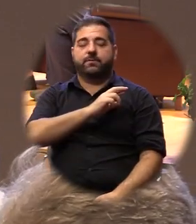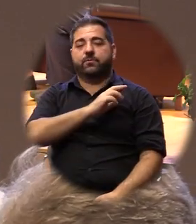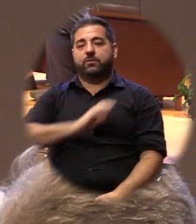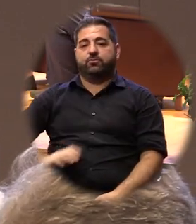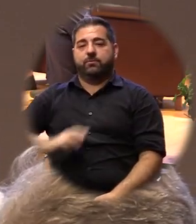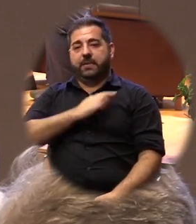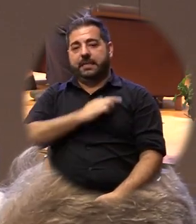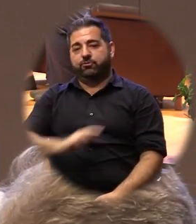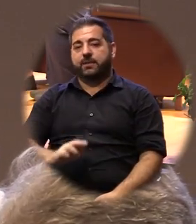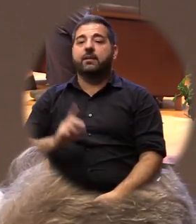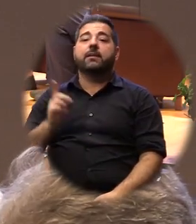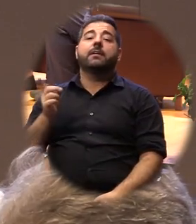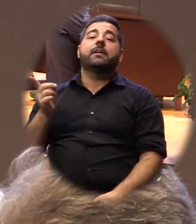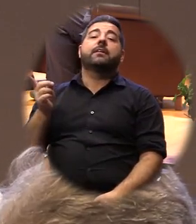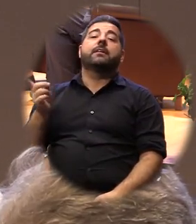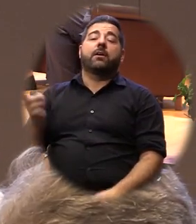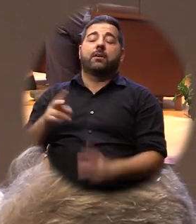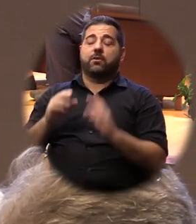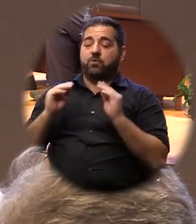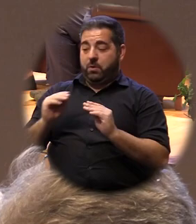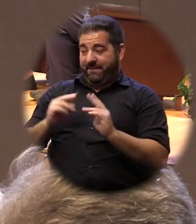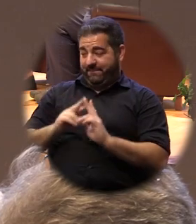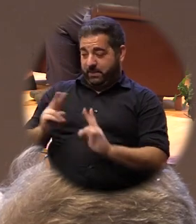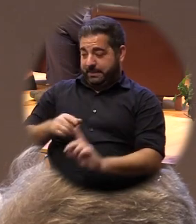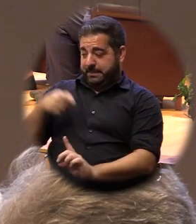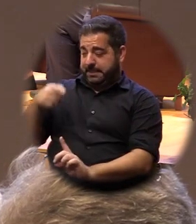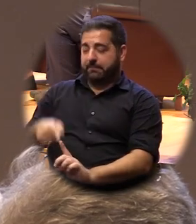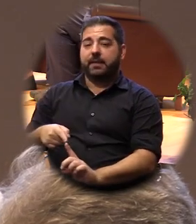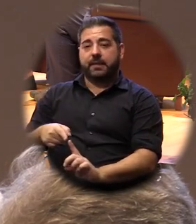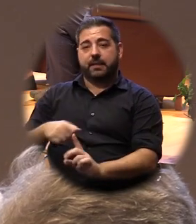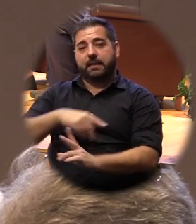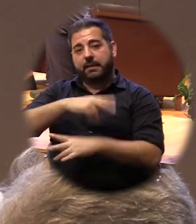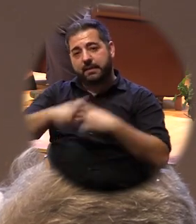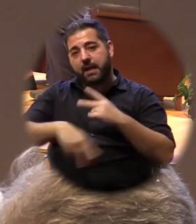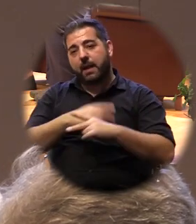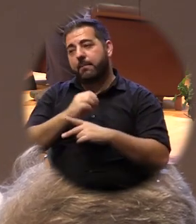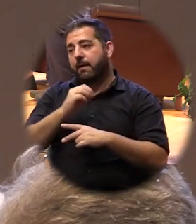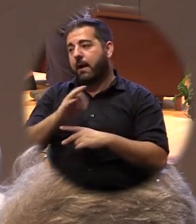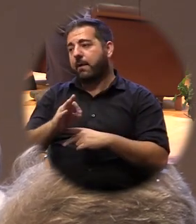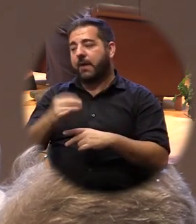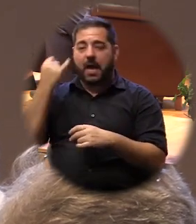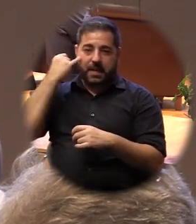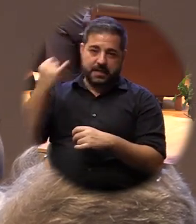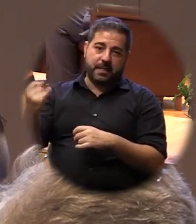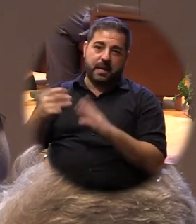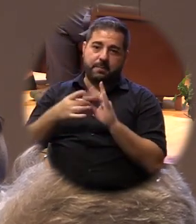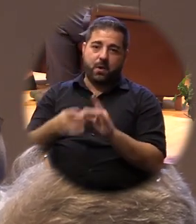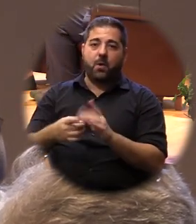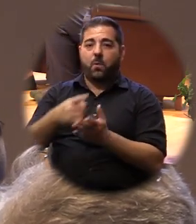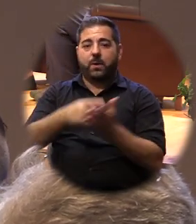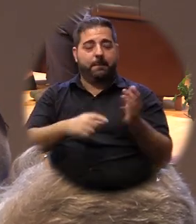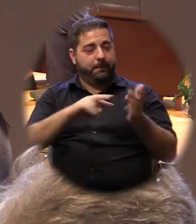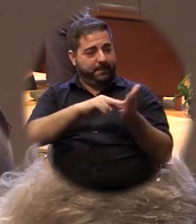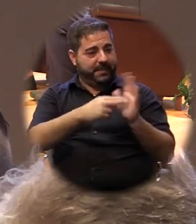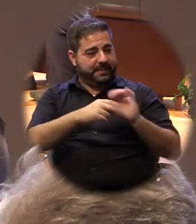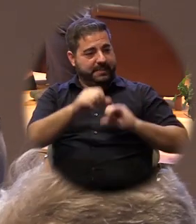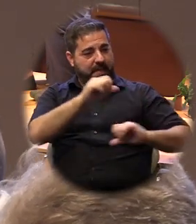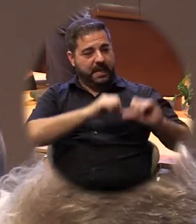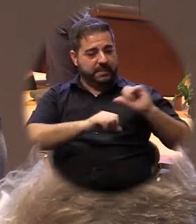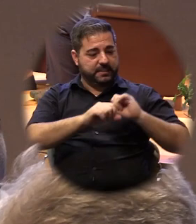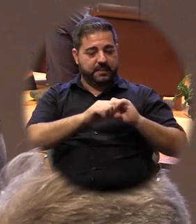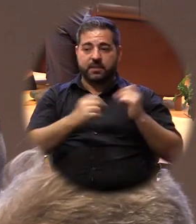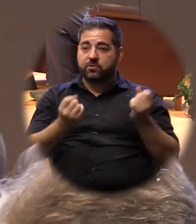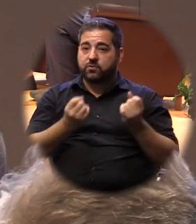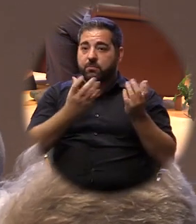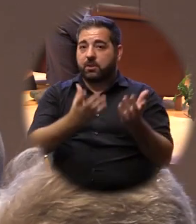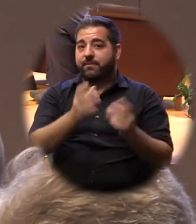is that they are taught a very specific type of idea about what science is. And so much